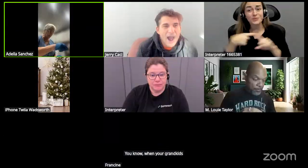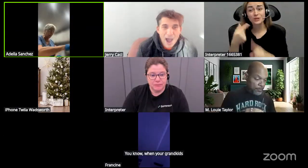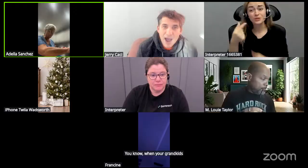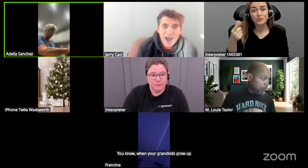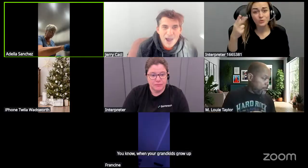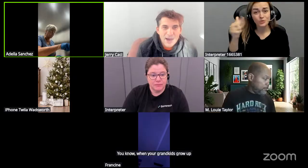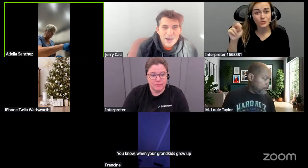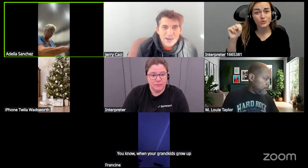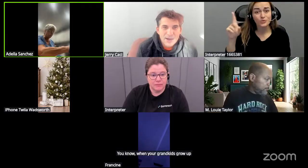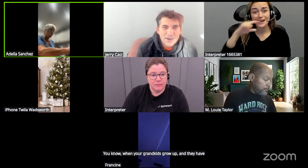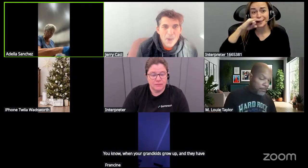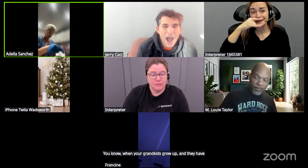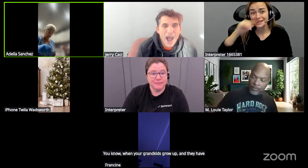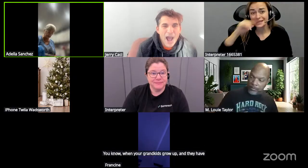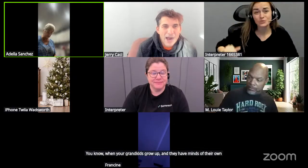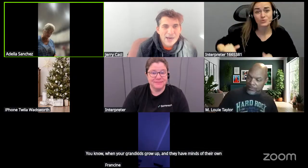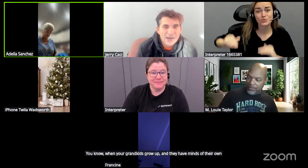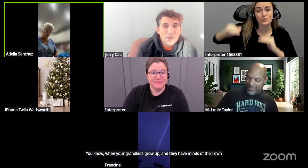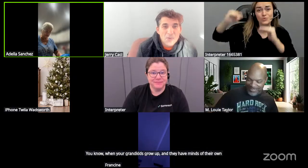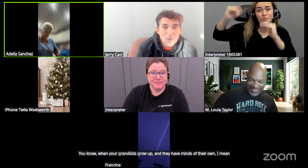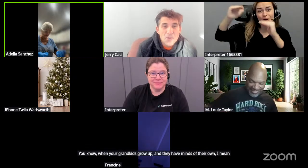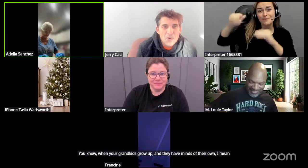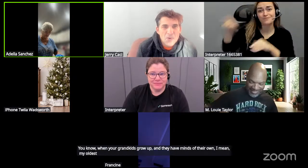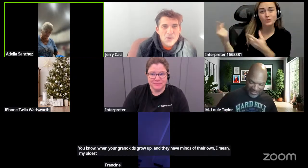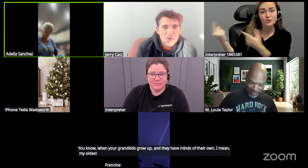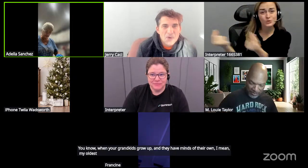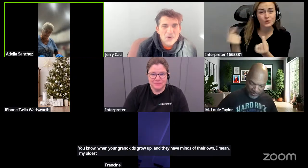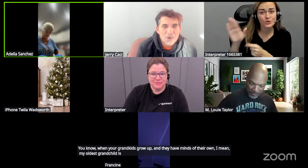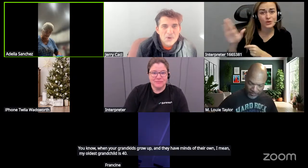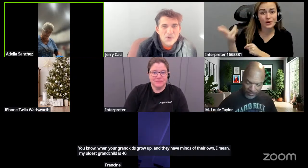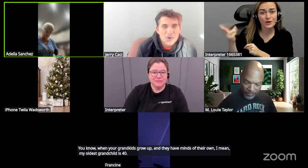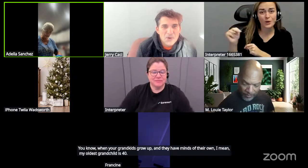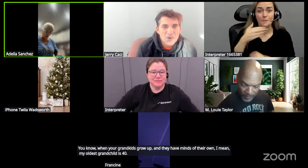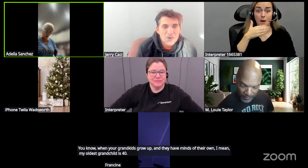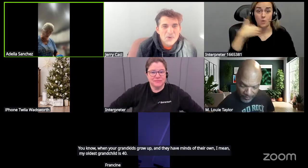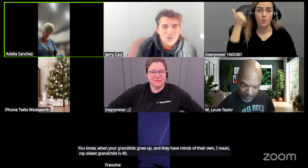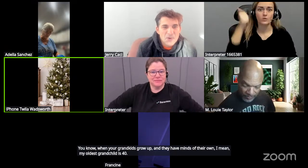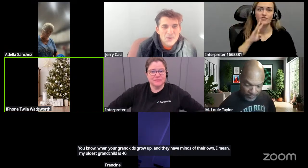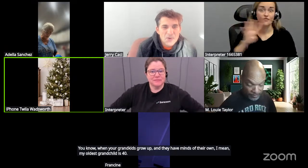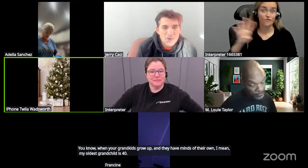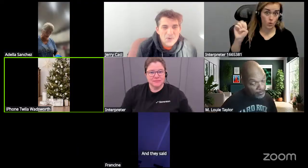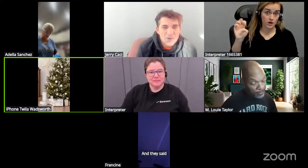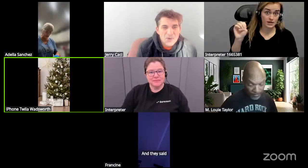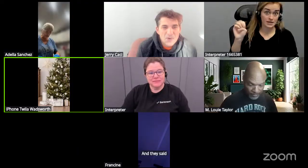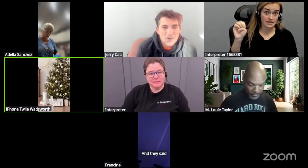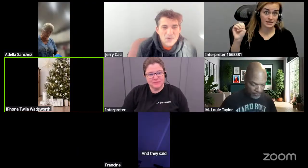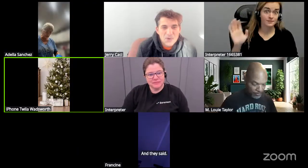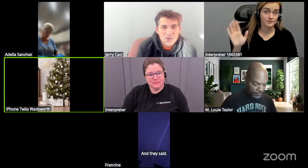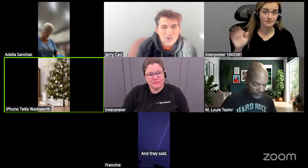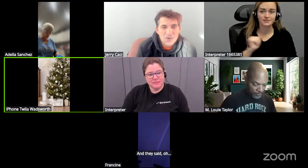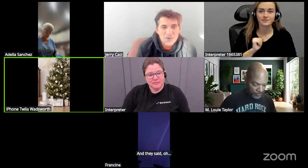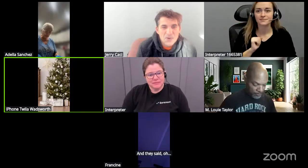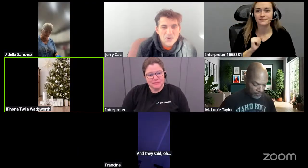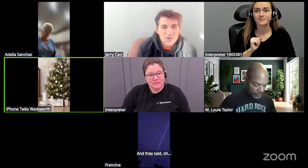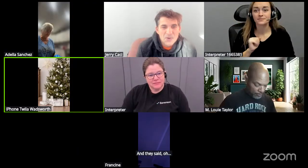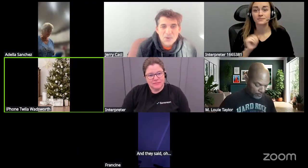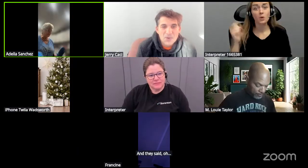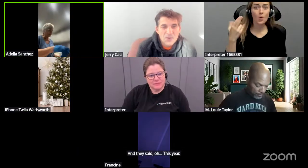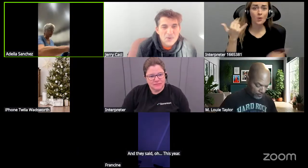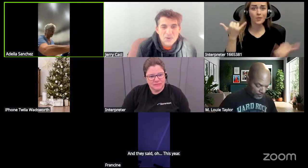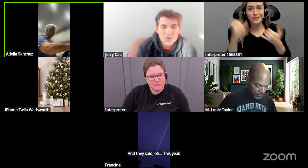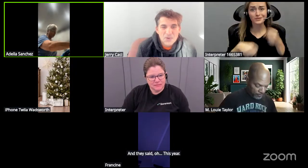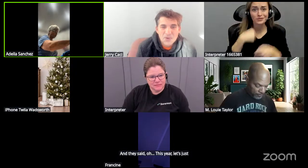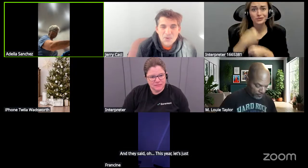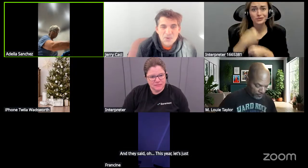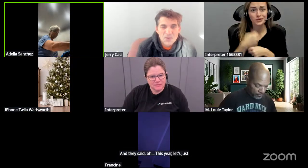and they have minds of their own. I mean, my oldest grandchild's 40, and they said, "Oh, this year, let's just everybody